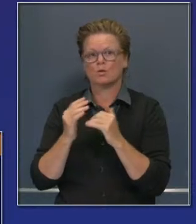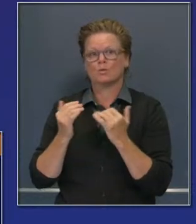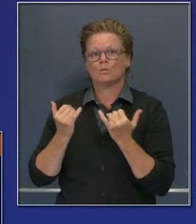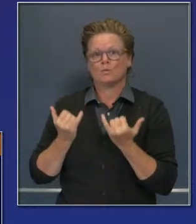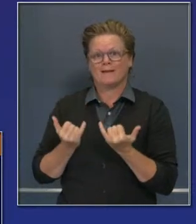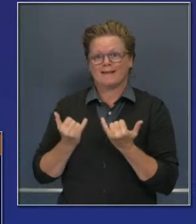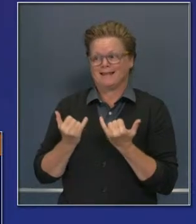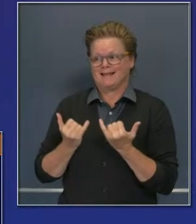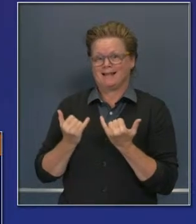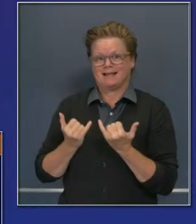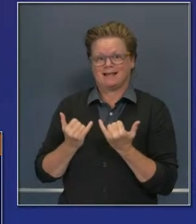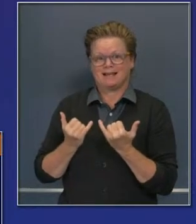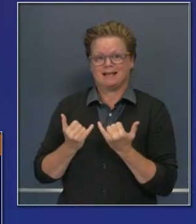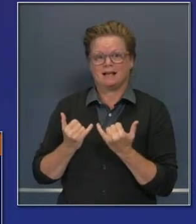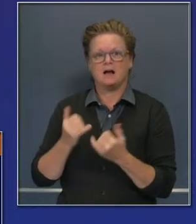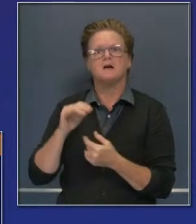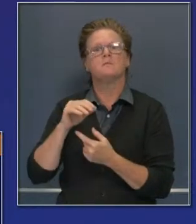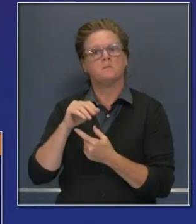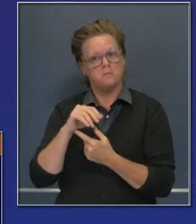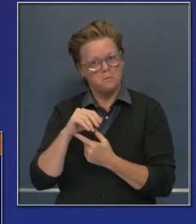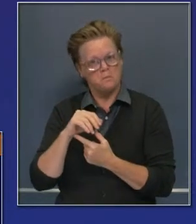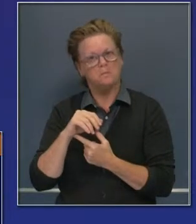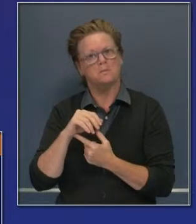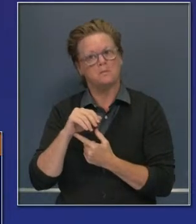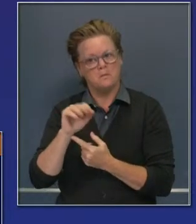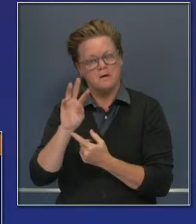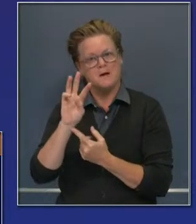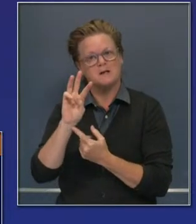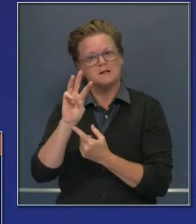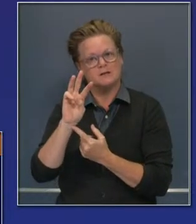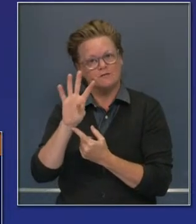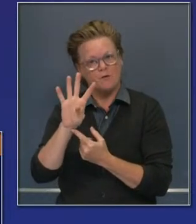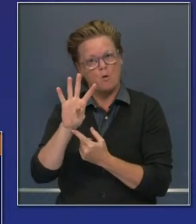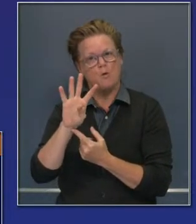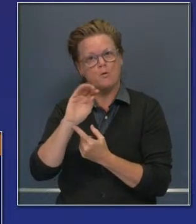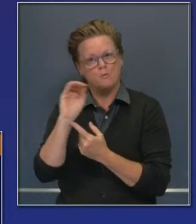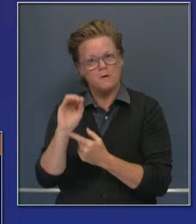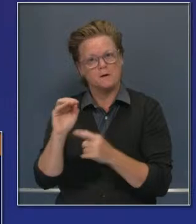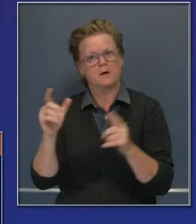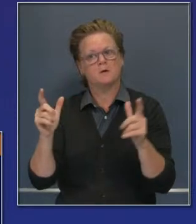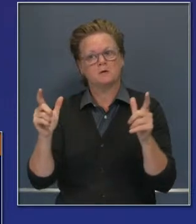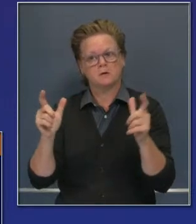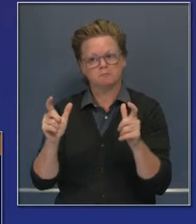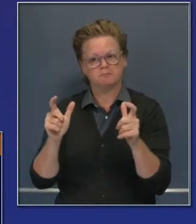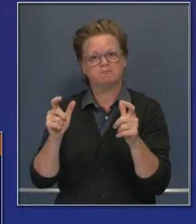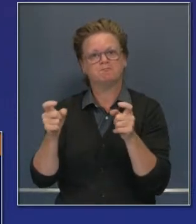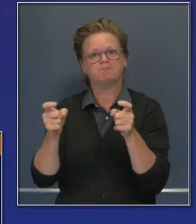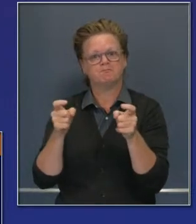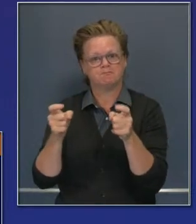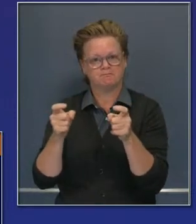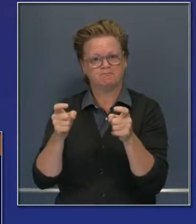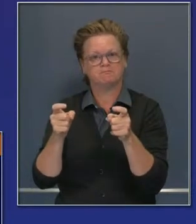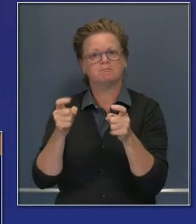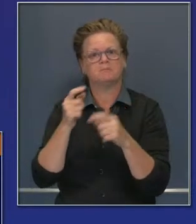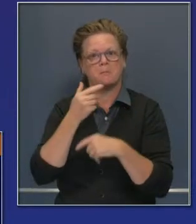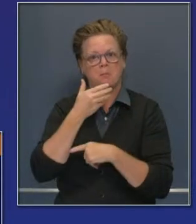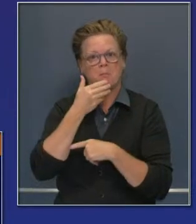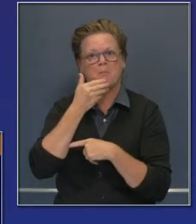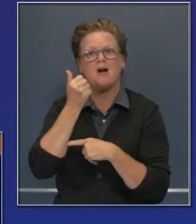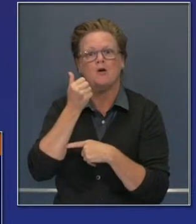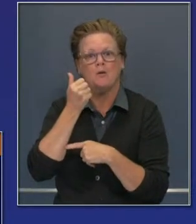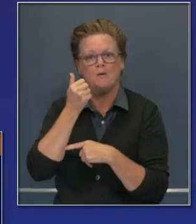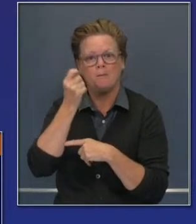real progress in this last week, 64% containment from 36%, and you can see the acres burned has